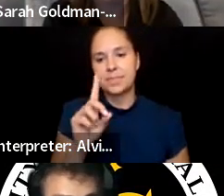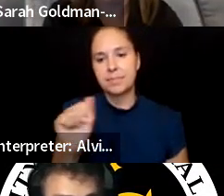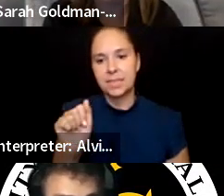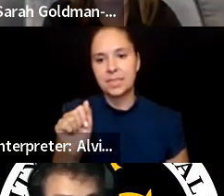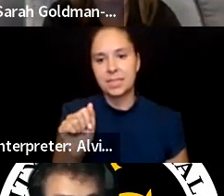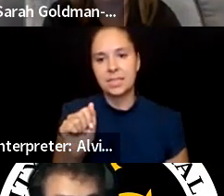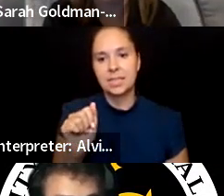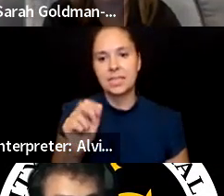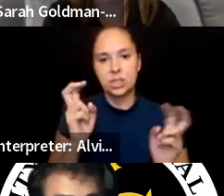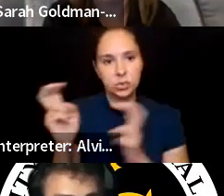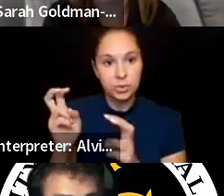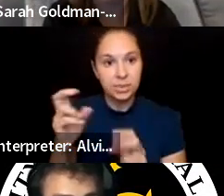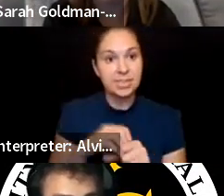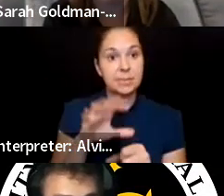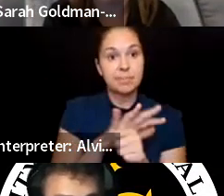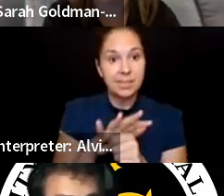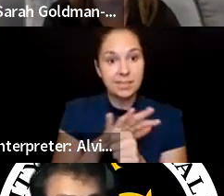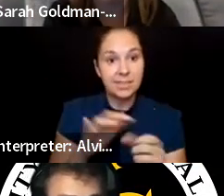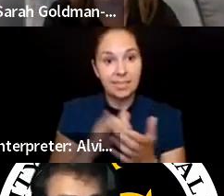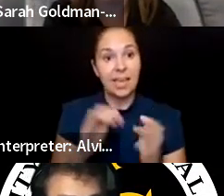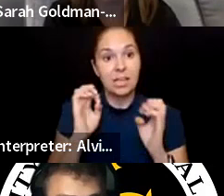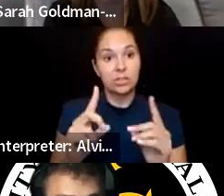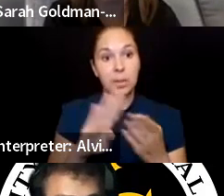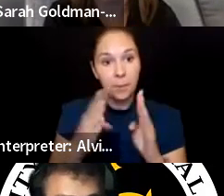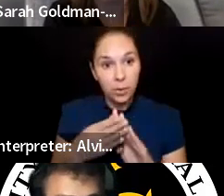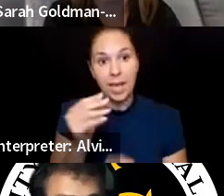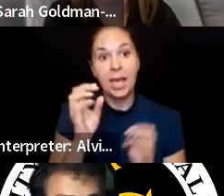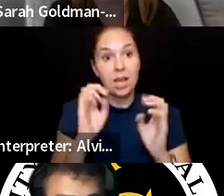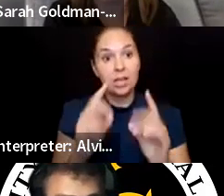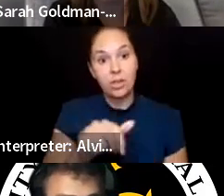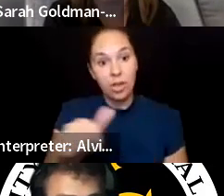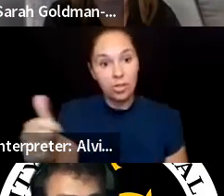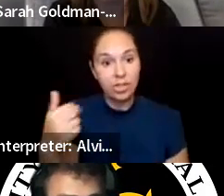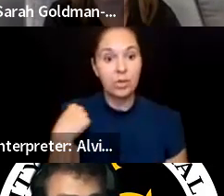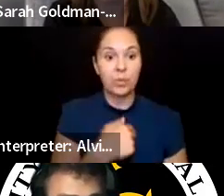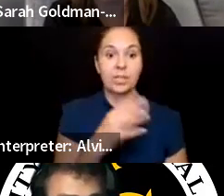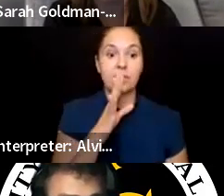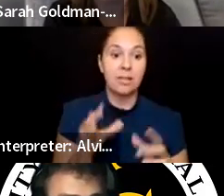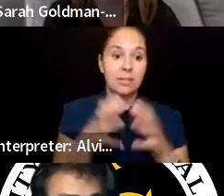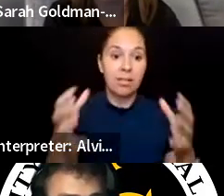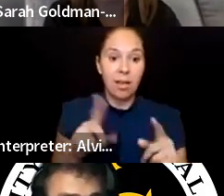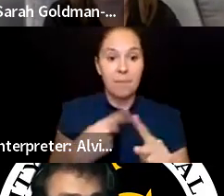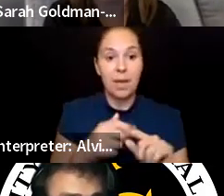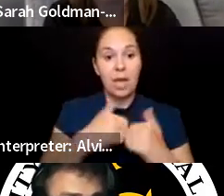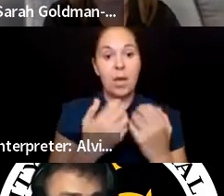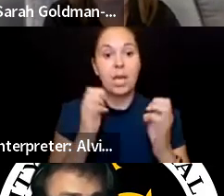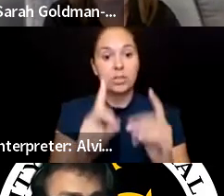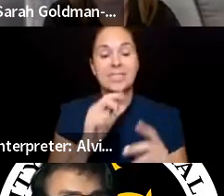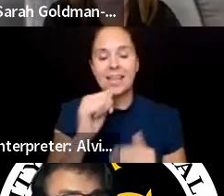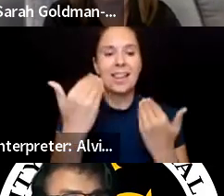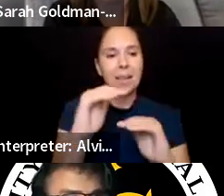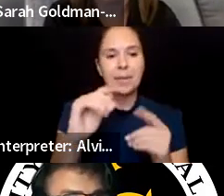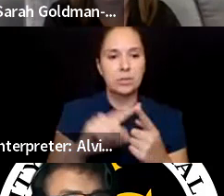disability issues in spaces that educate communities and educate others. We talked a lot about how education is not limited